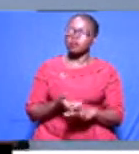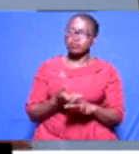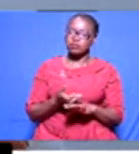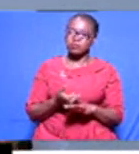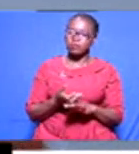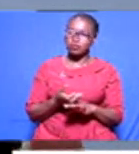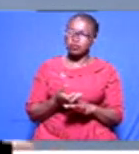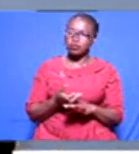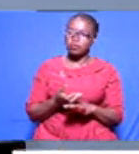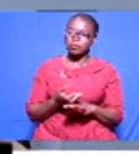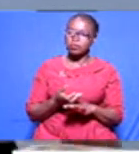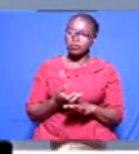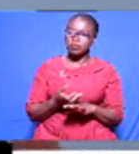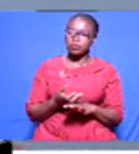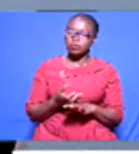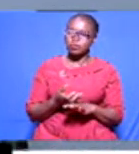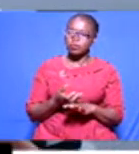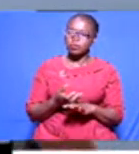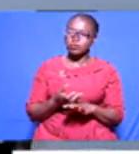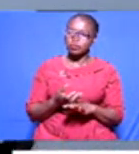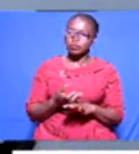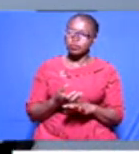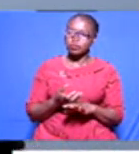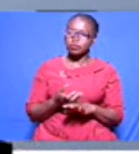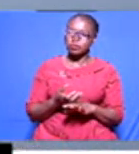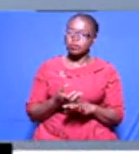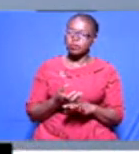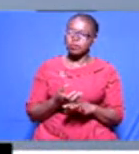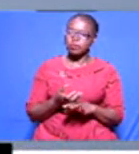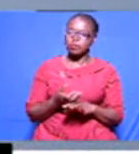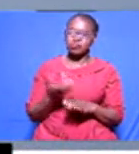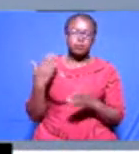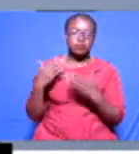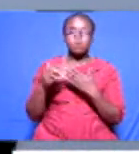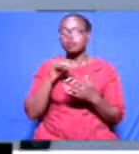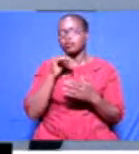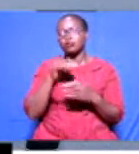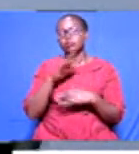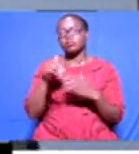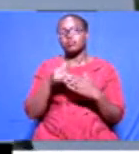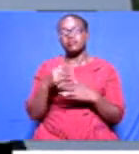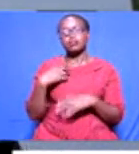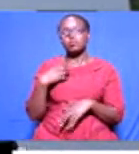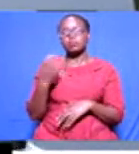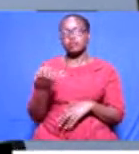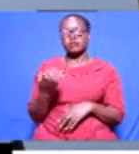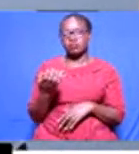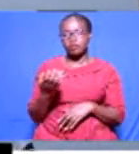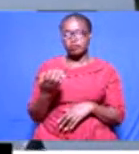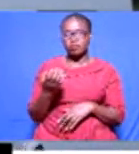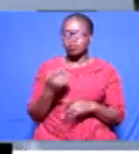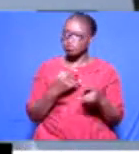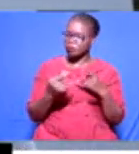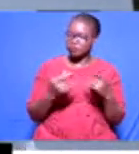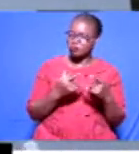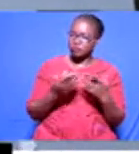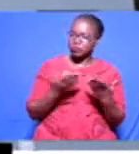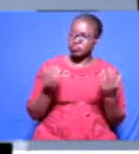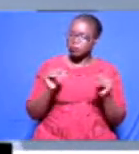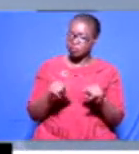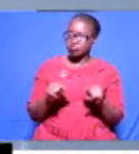unajua sasa background nayo unajua si wote wanajiweza. So tunangangana tu mahali